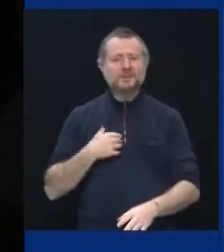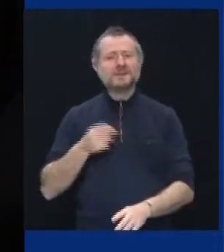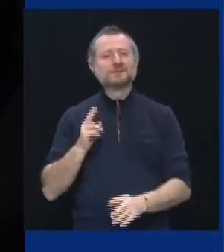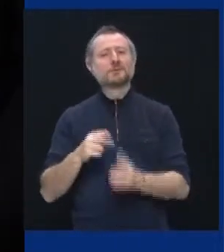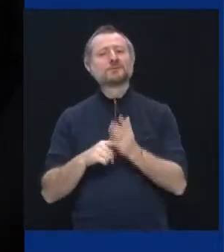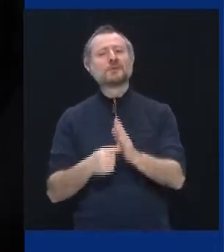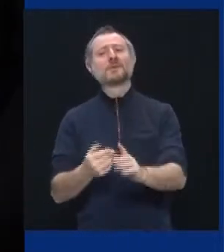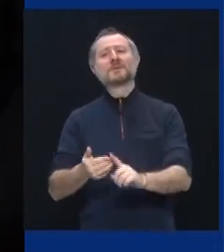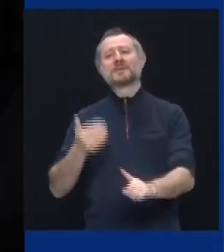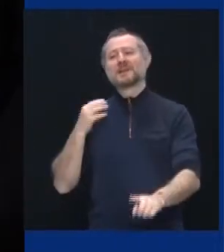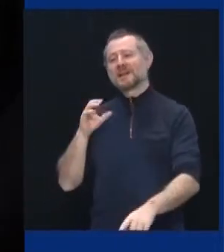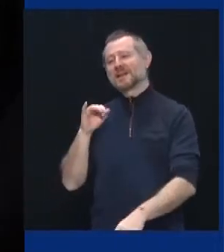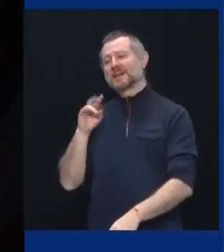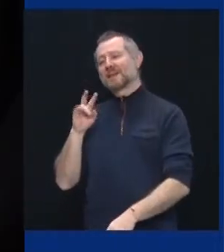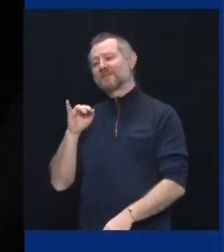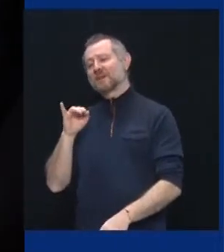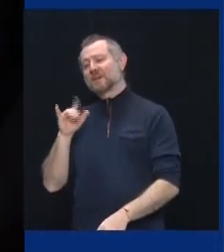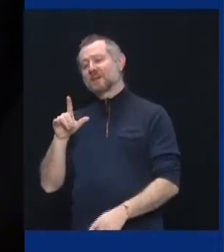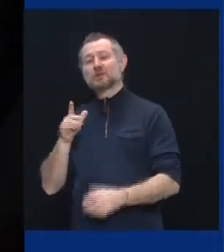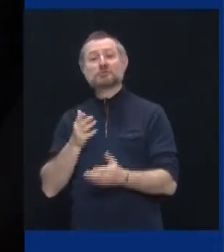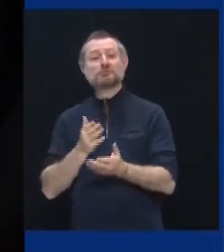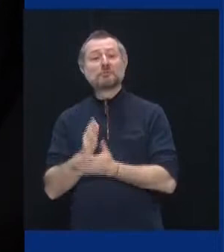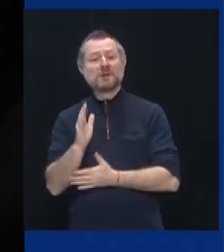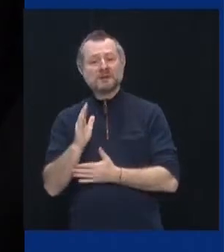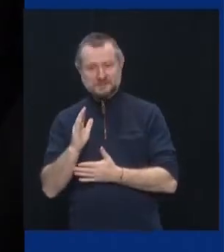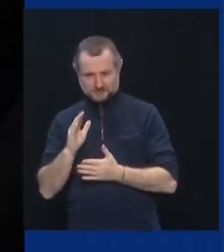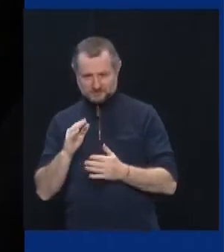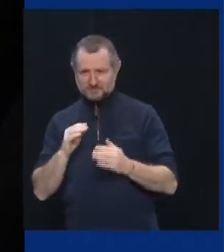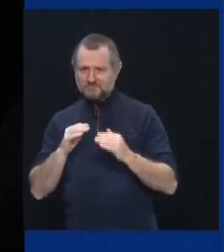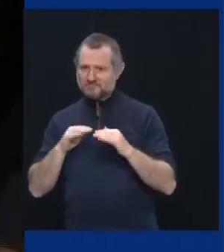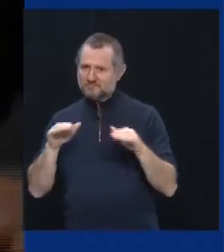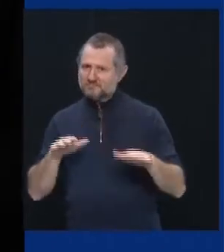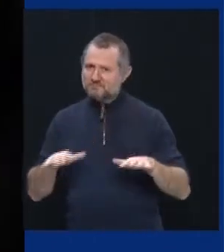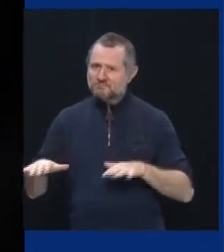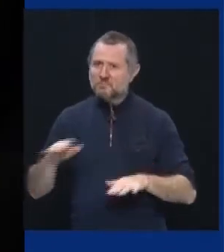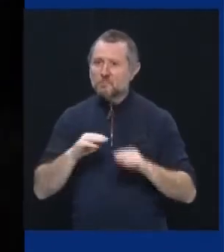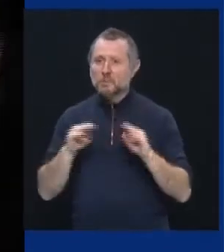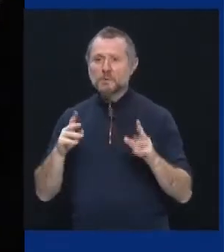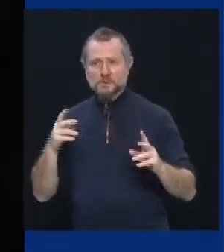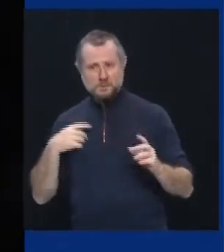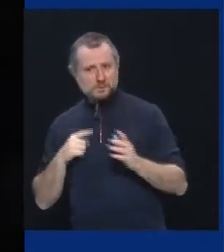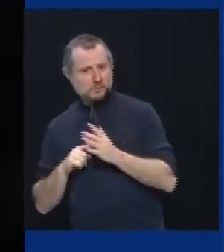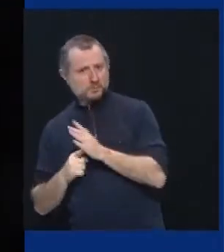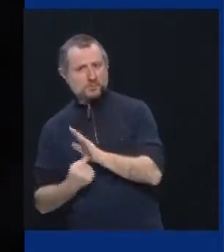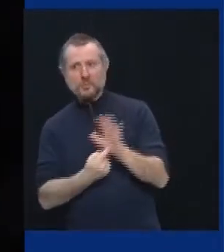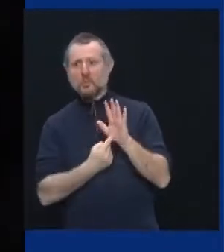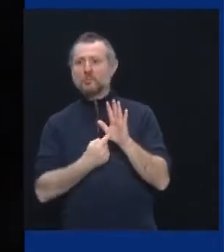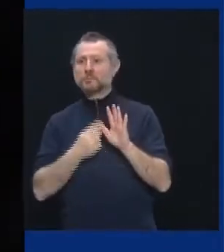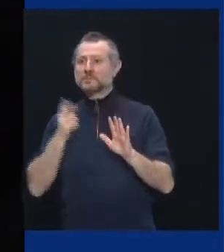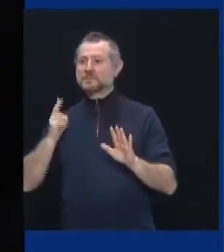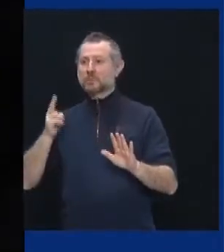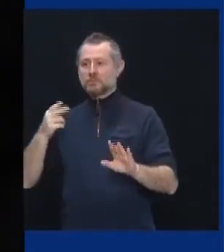a nation-leading monument to where we have been and where we are going.